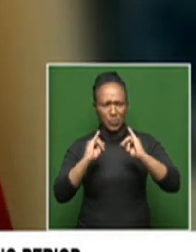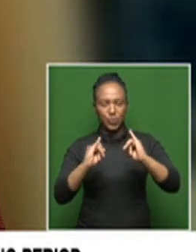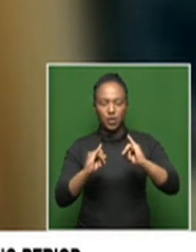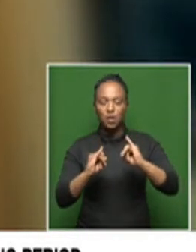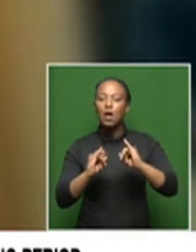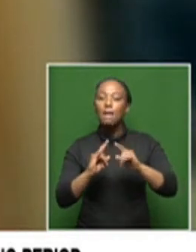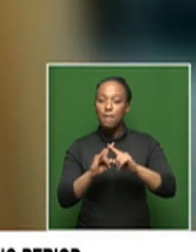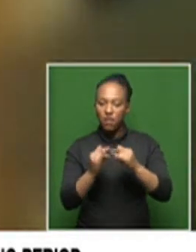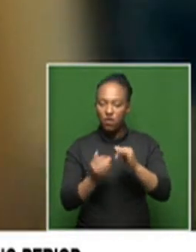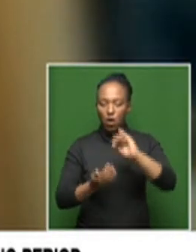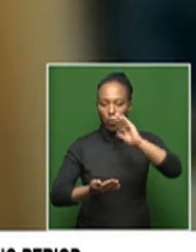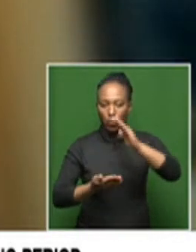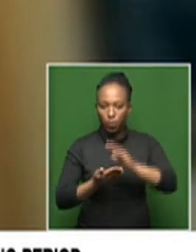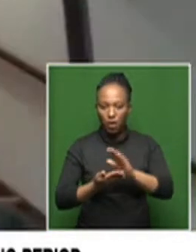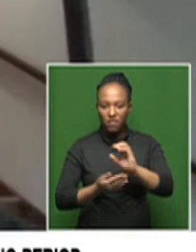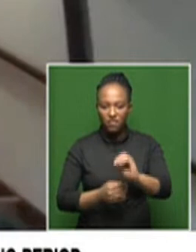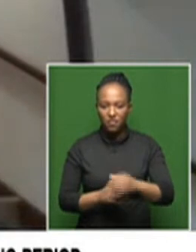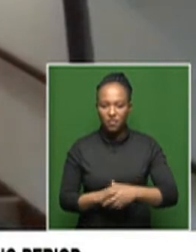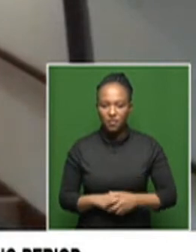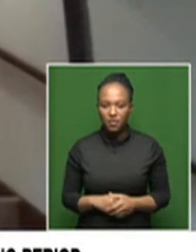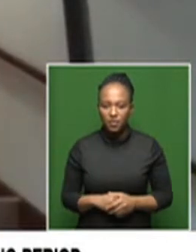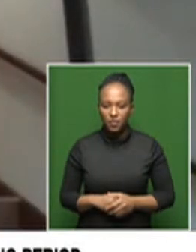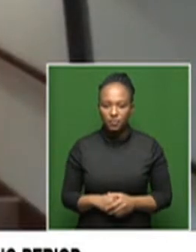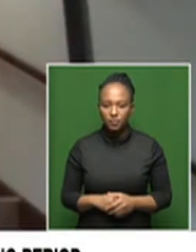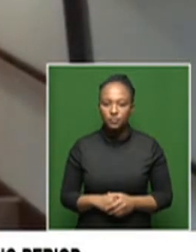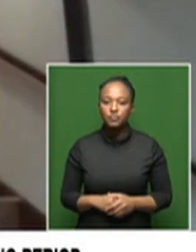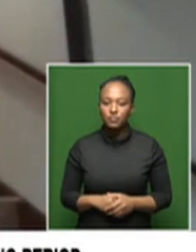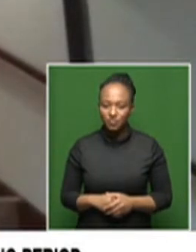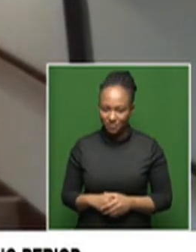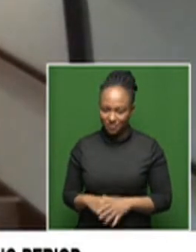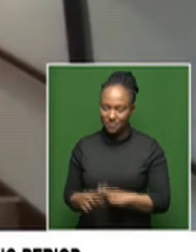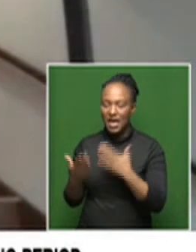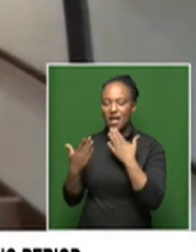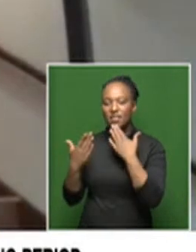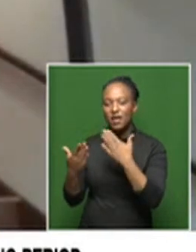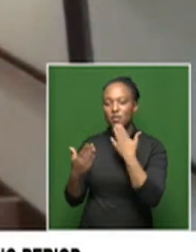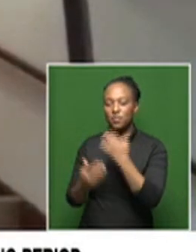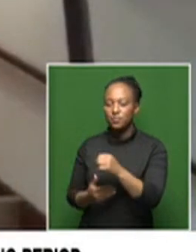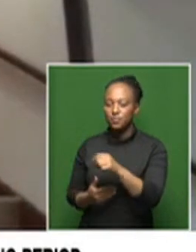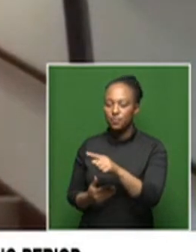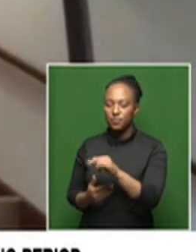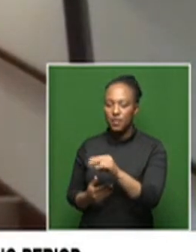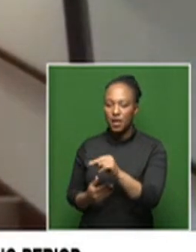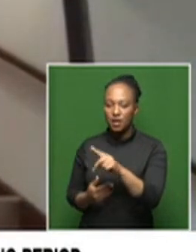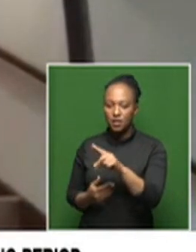anything. I think that's great, Linda. Thanks so much.